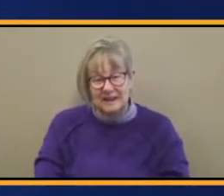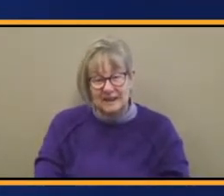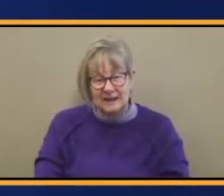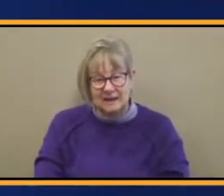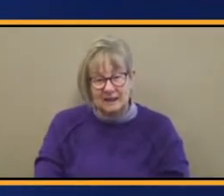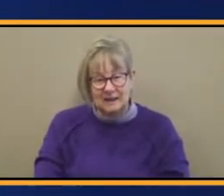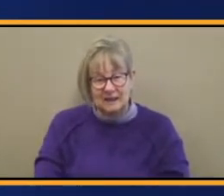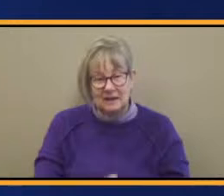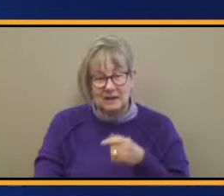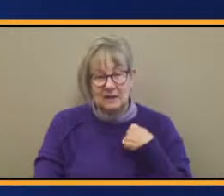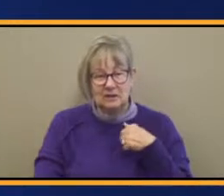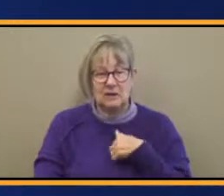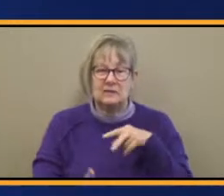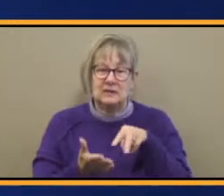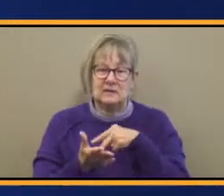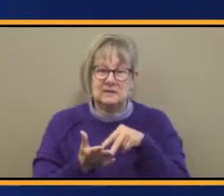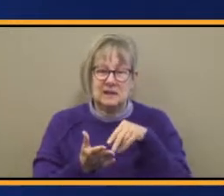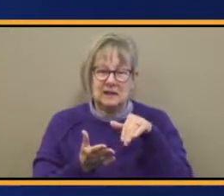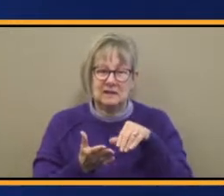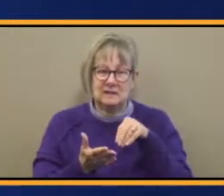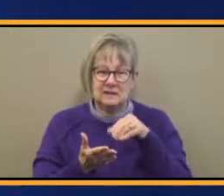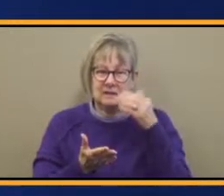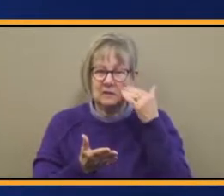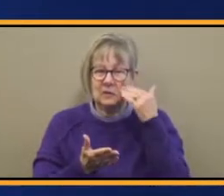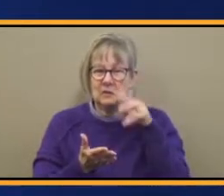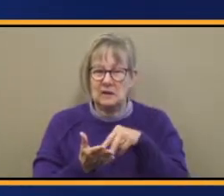you have the dance down and everything. So related to